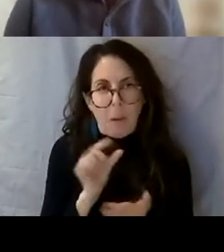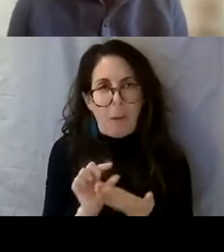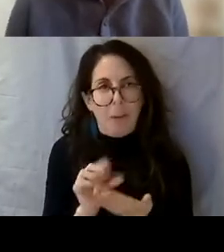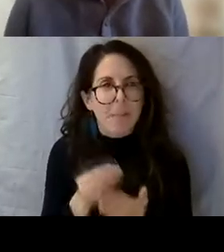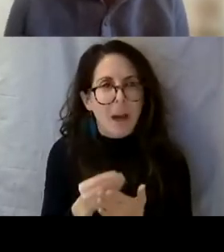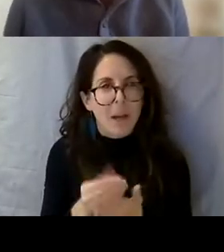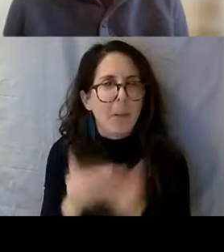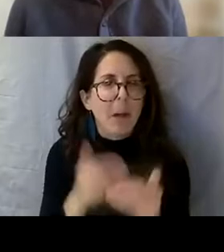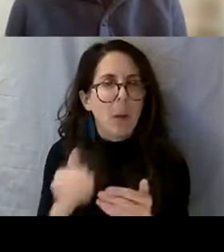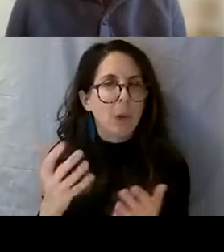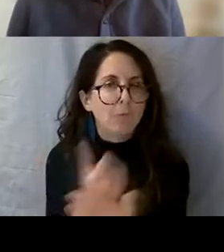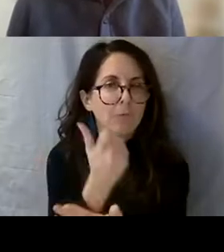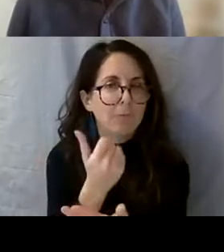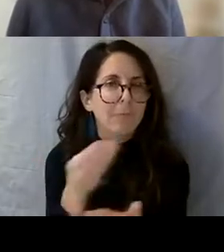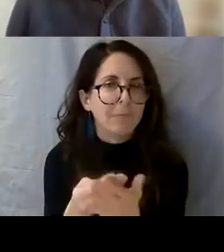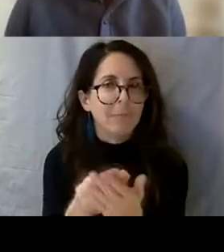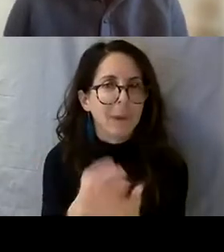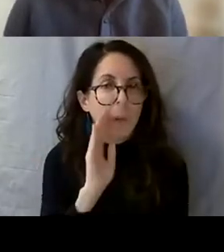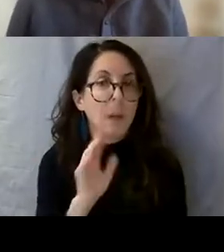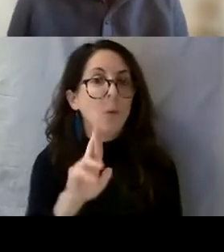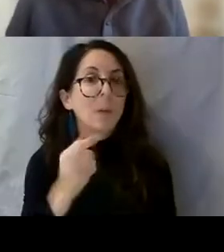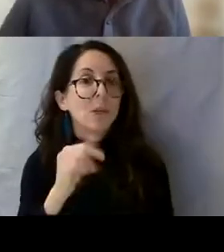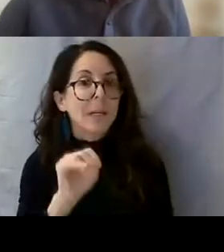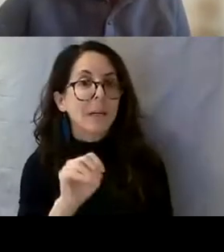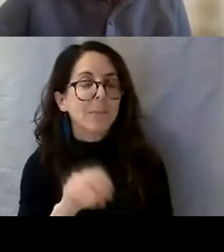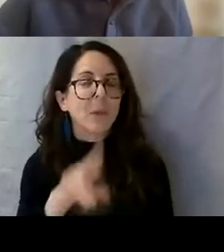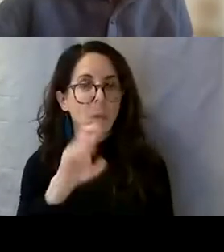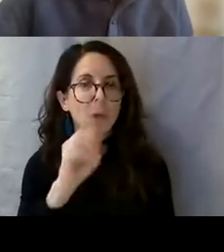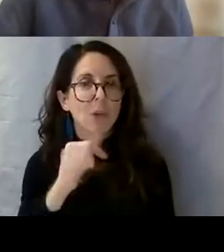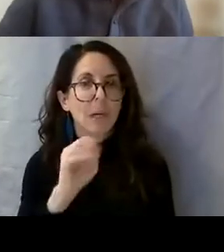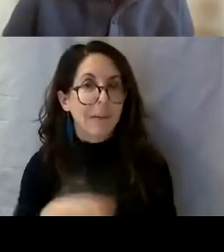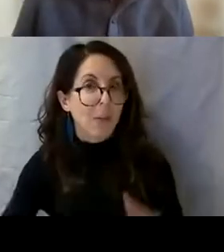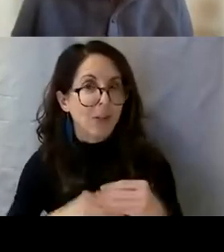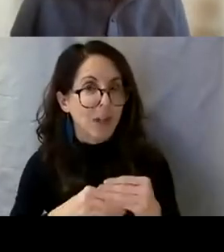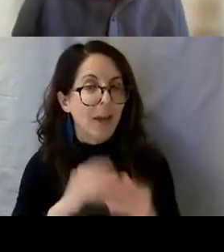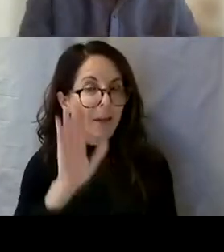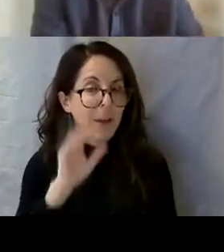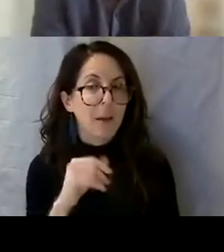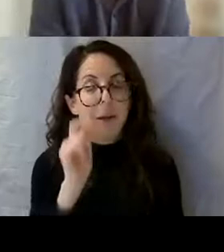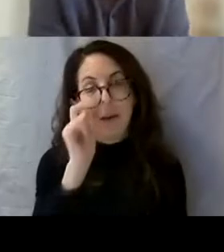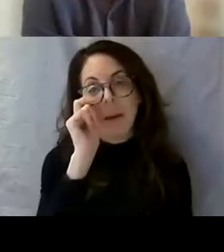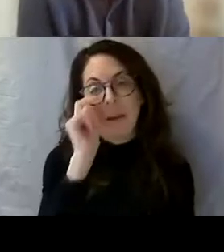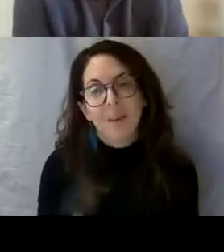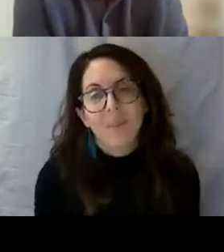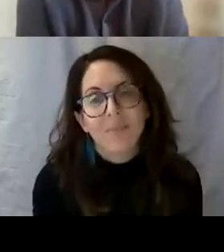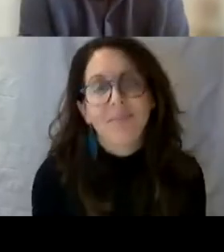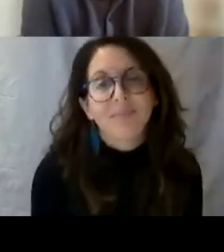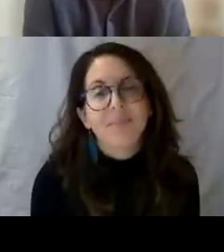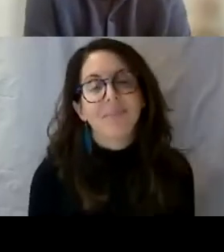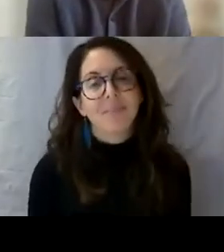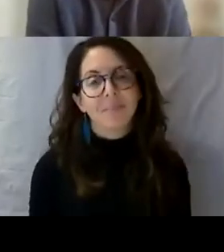And I might add quickly that there are possibilities to, as Michael